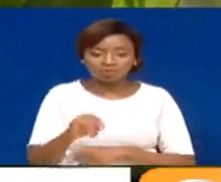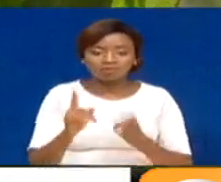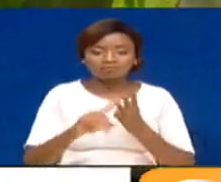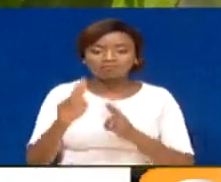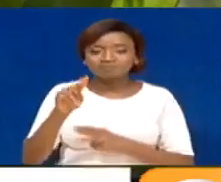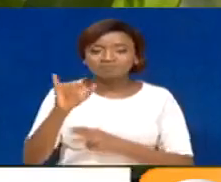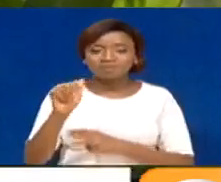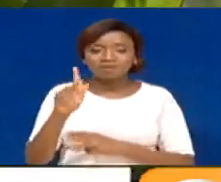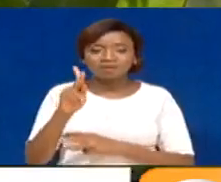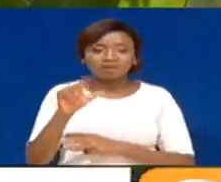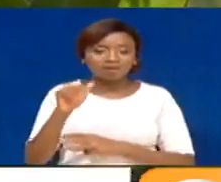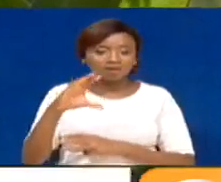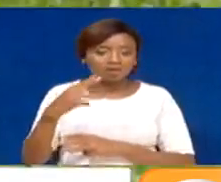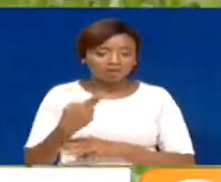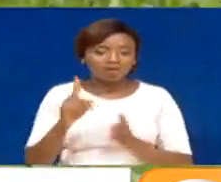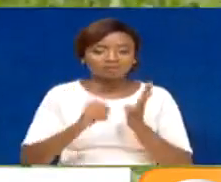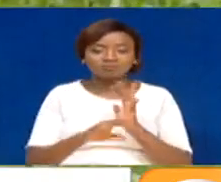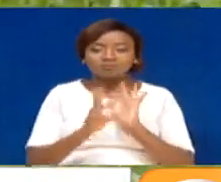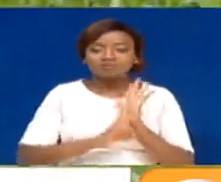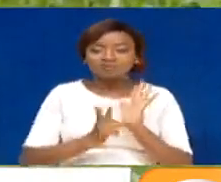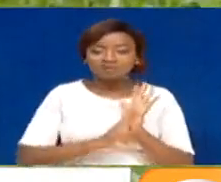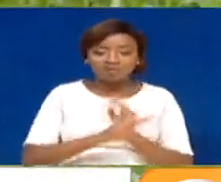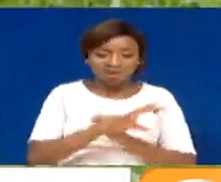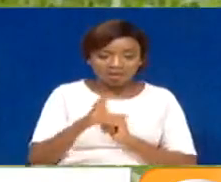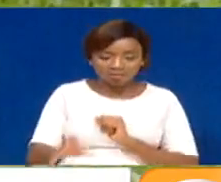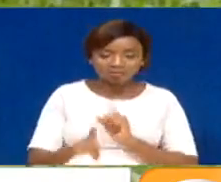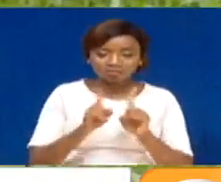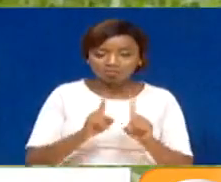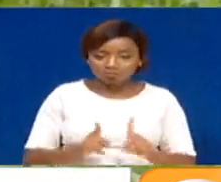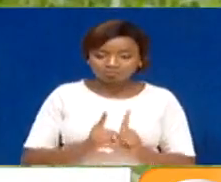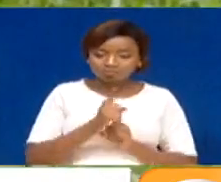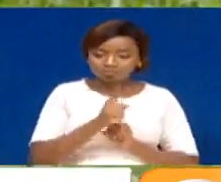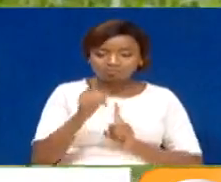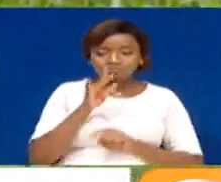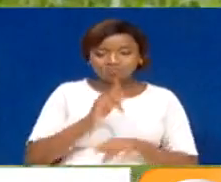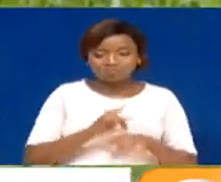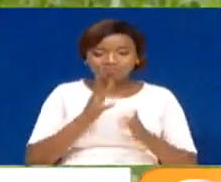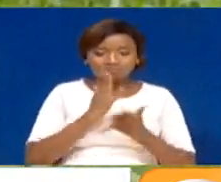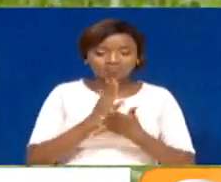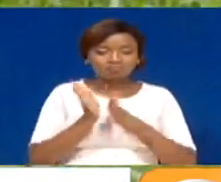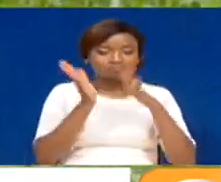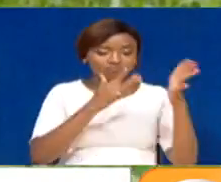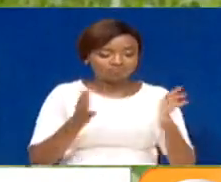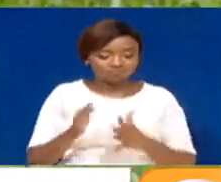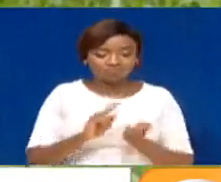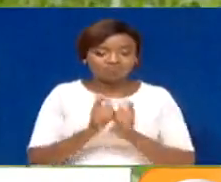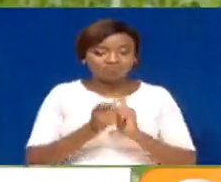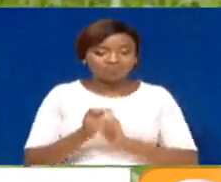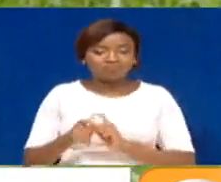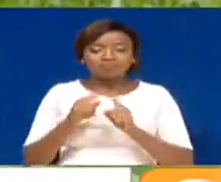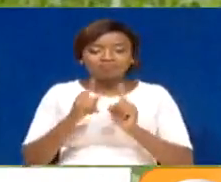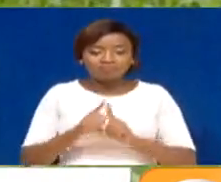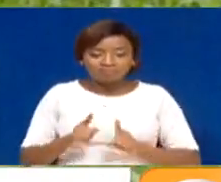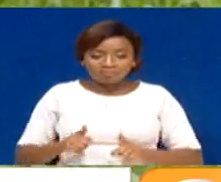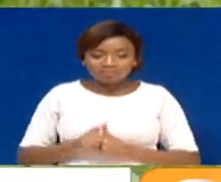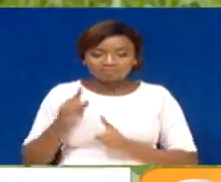Vihiga County. And as farmers across the country continue fighting the double effects of climate change and high farm inputs, the invasion